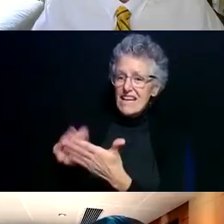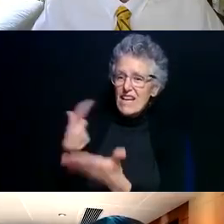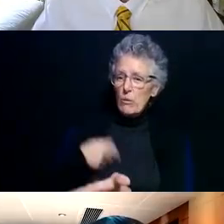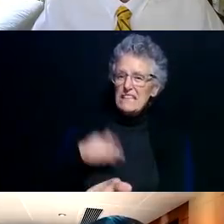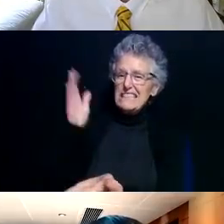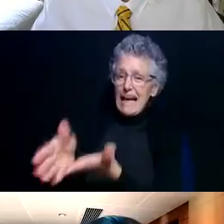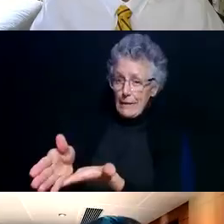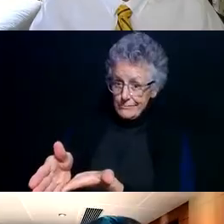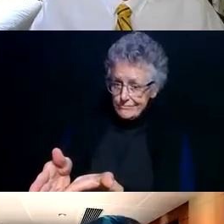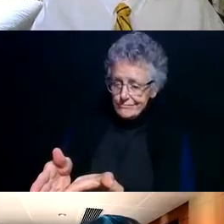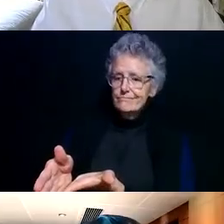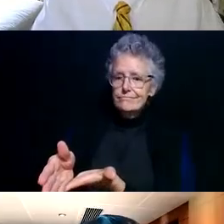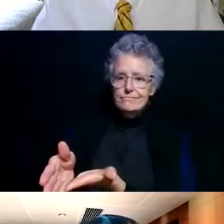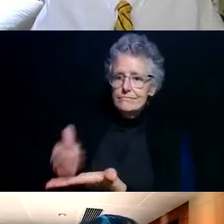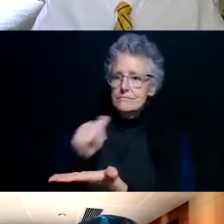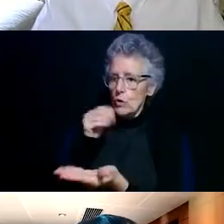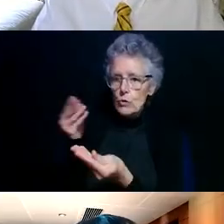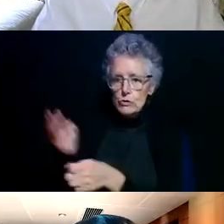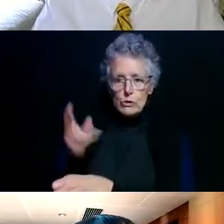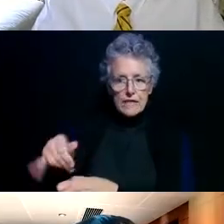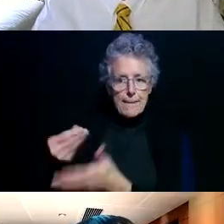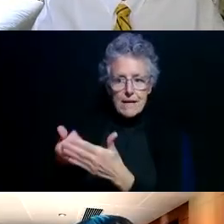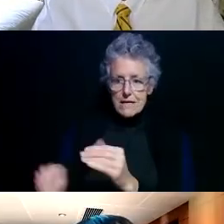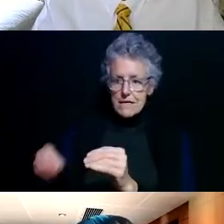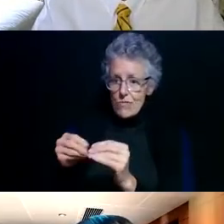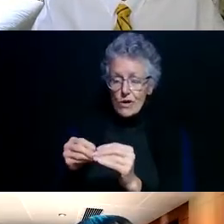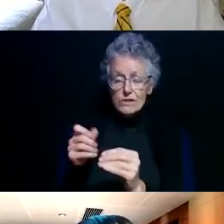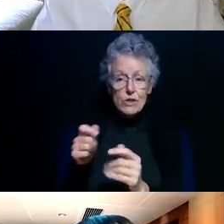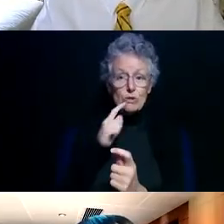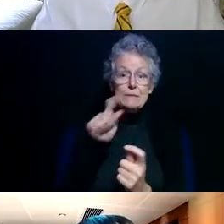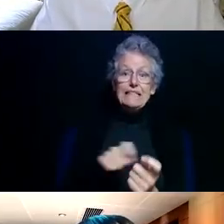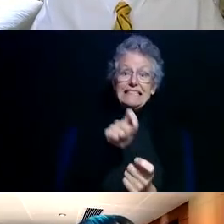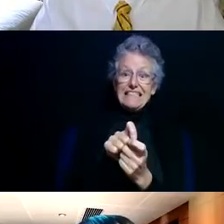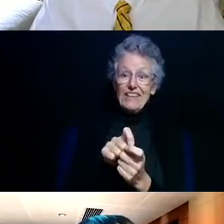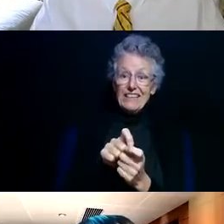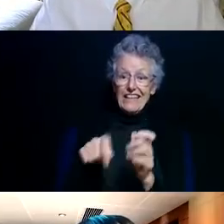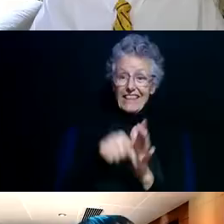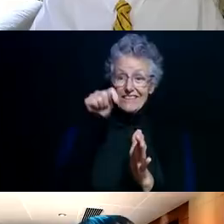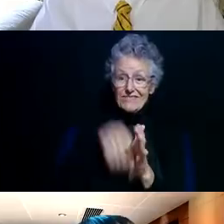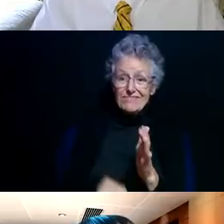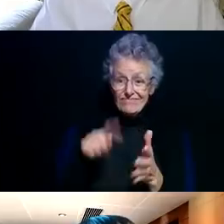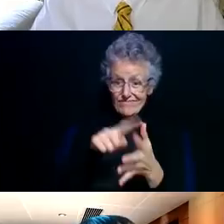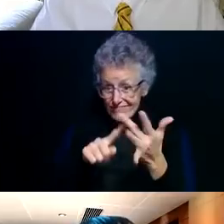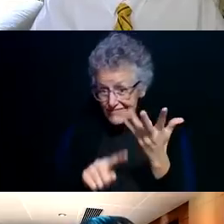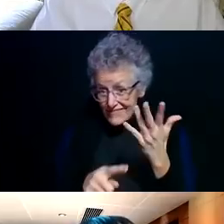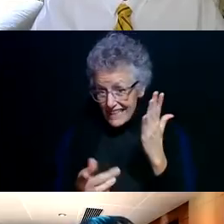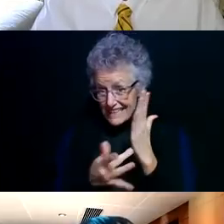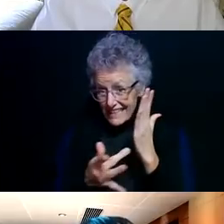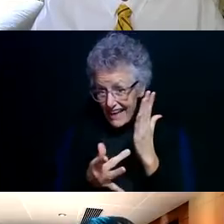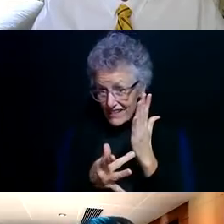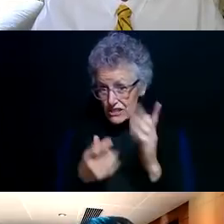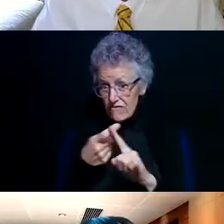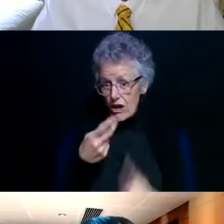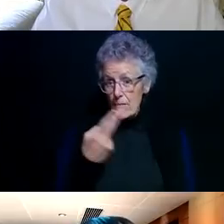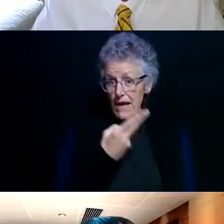we are with that. Now, I can't speak specifically on all the details of the technology from HITS,